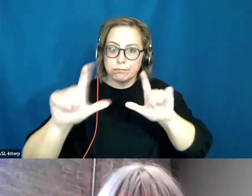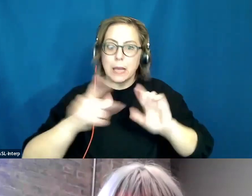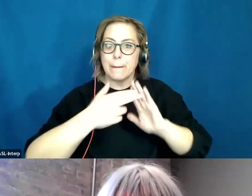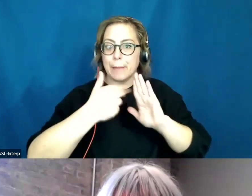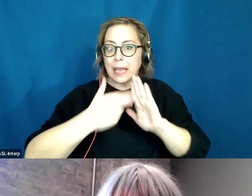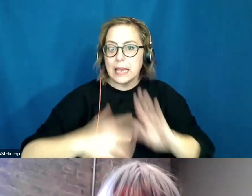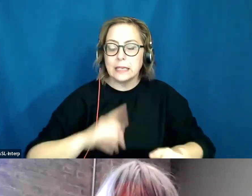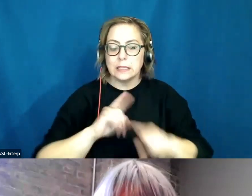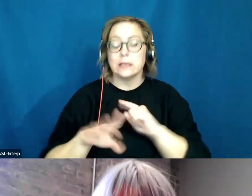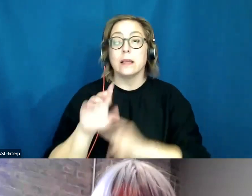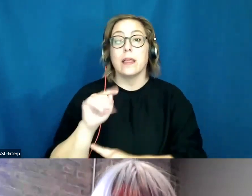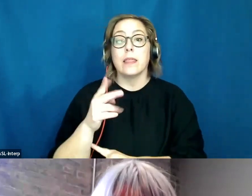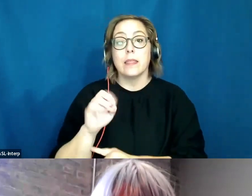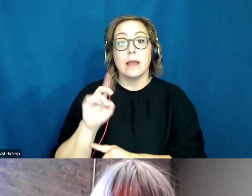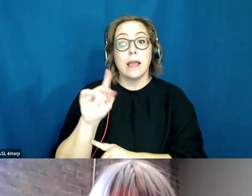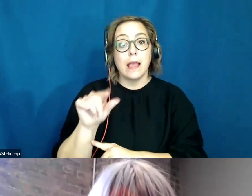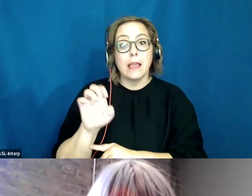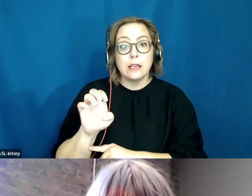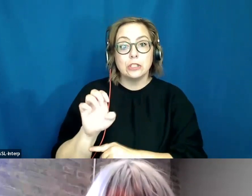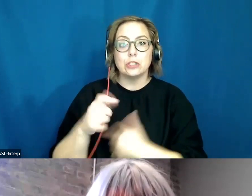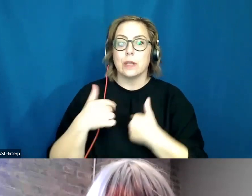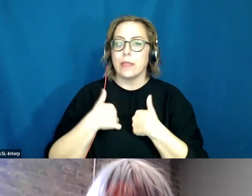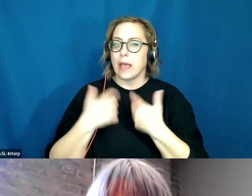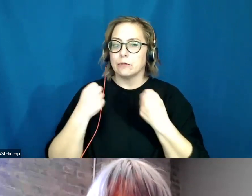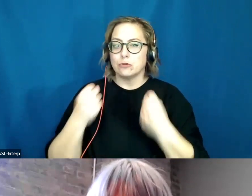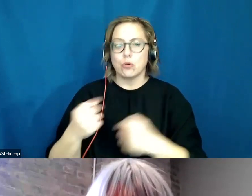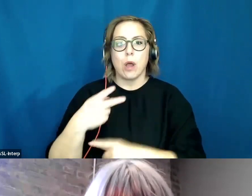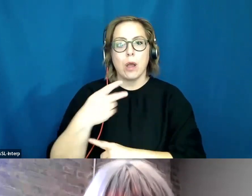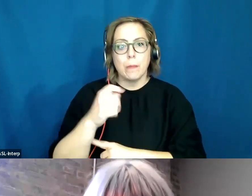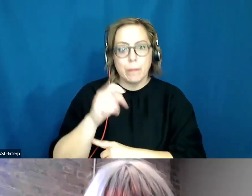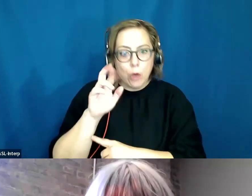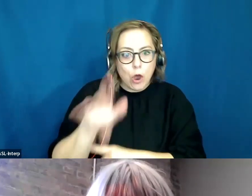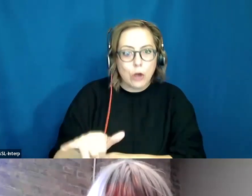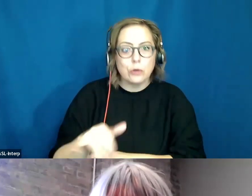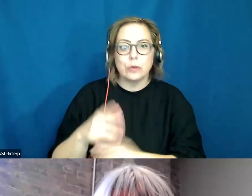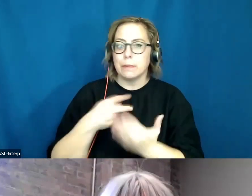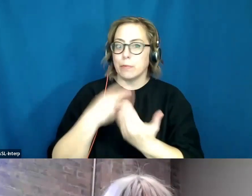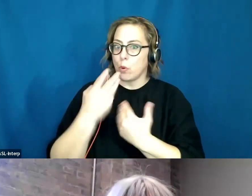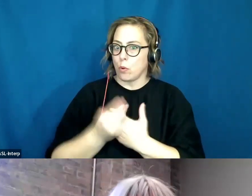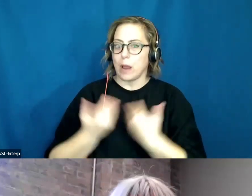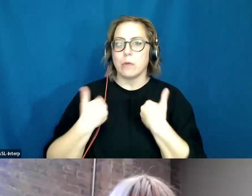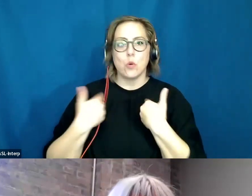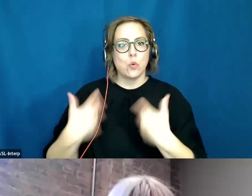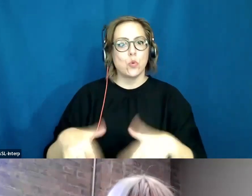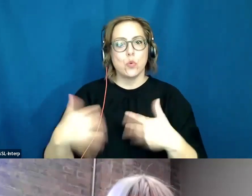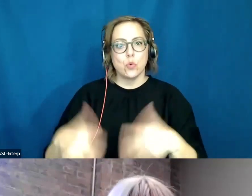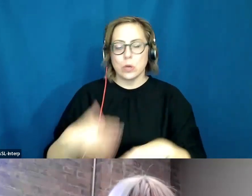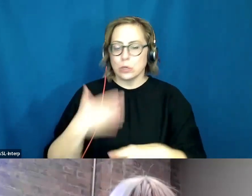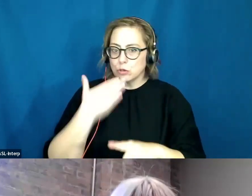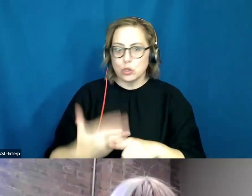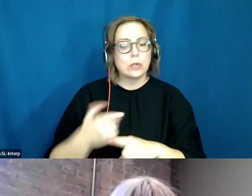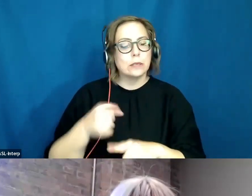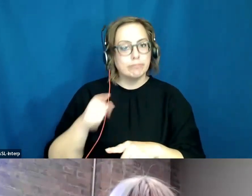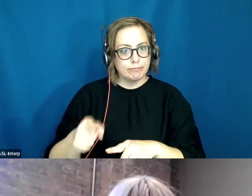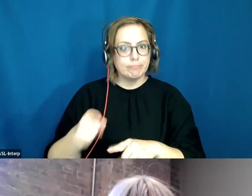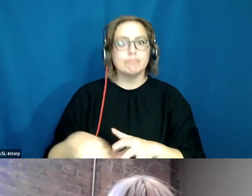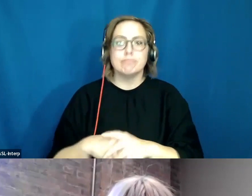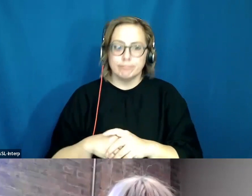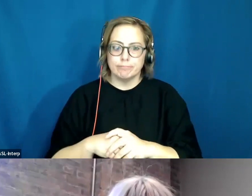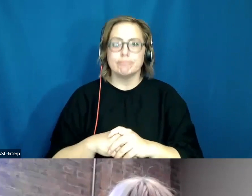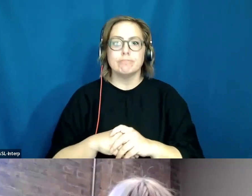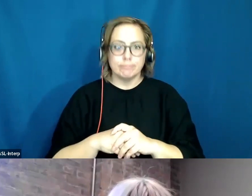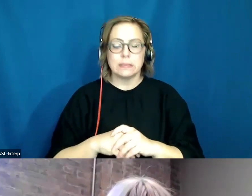has they have a strong pottery and ceramic program. So yeah, it's a